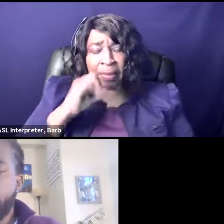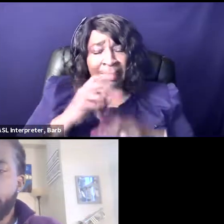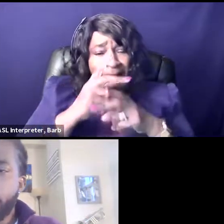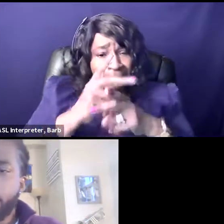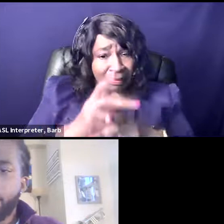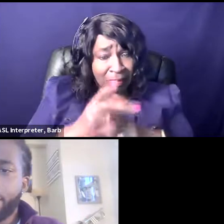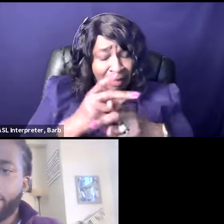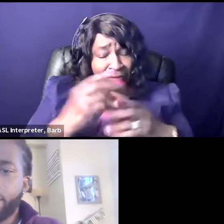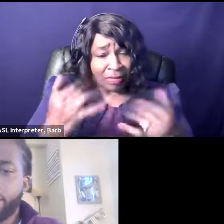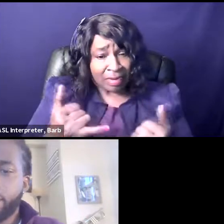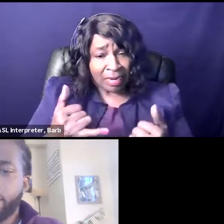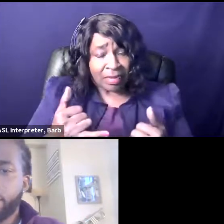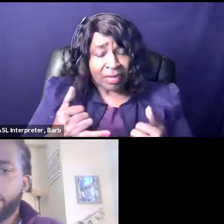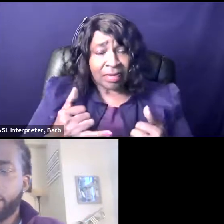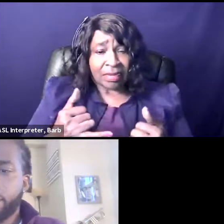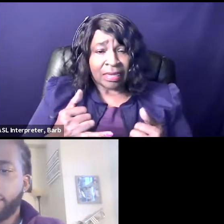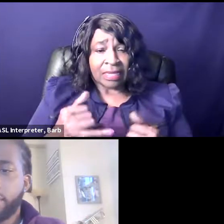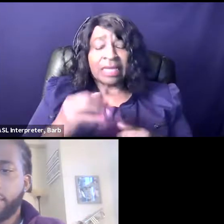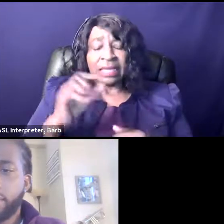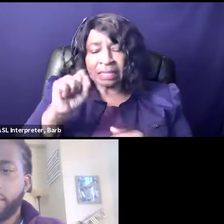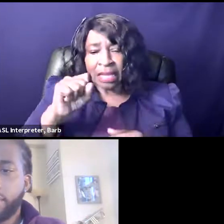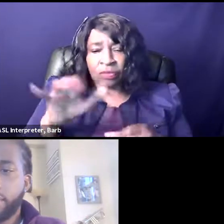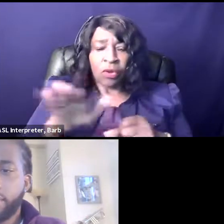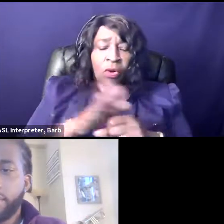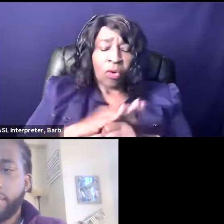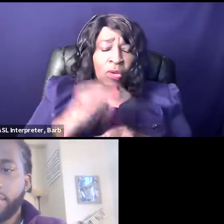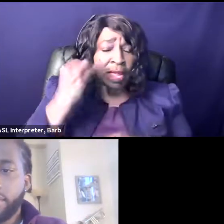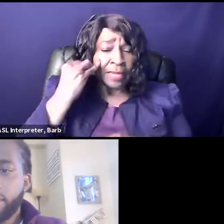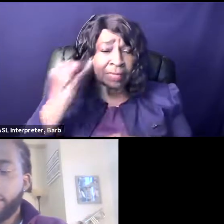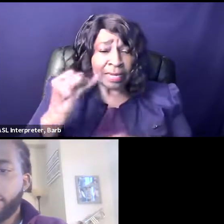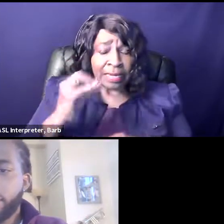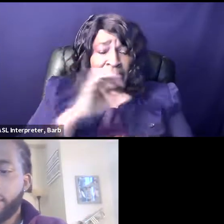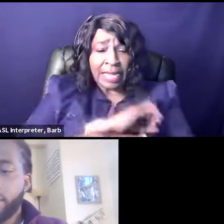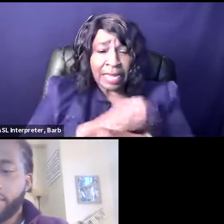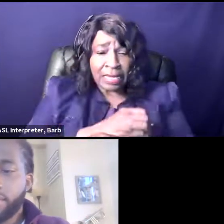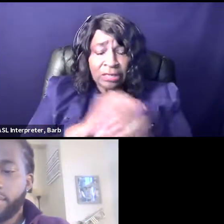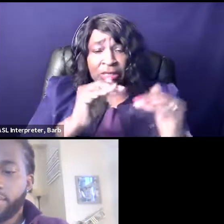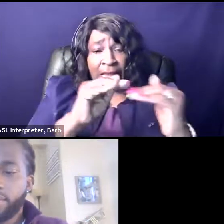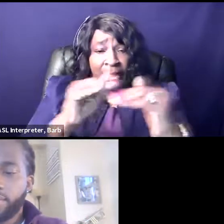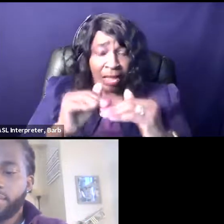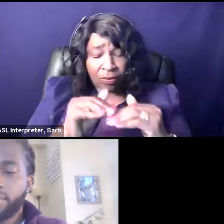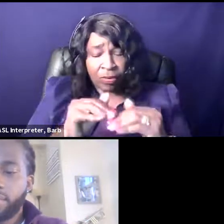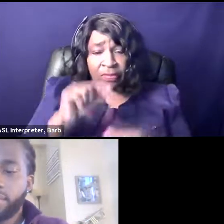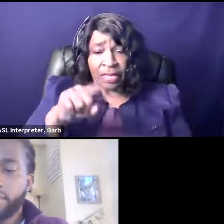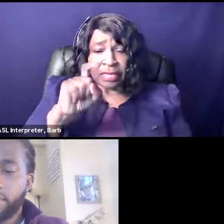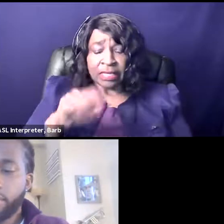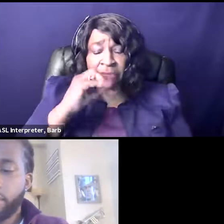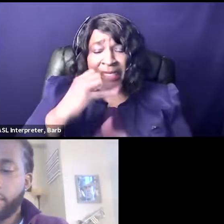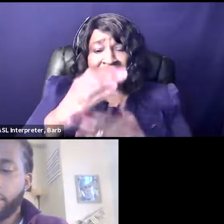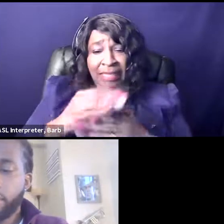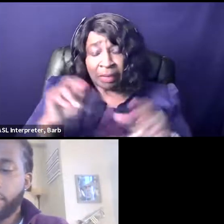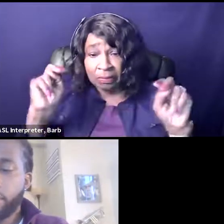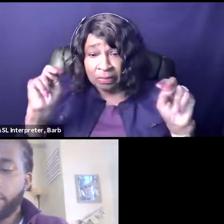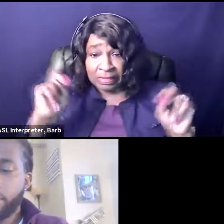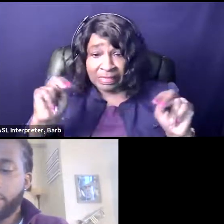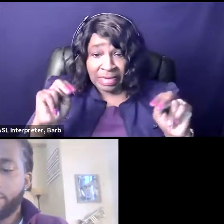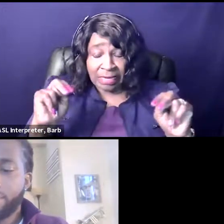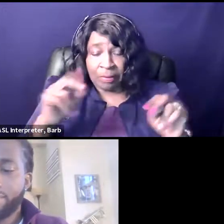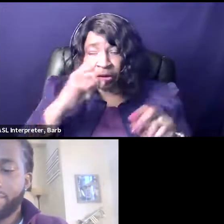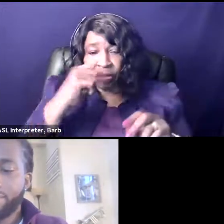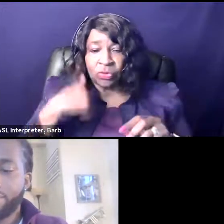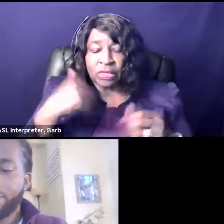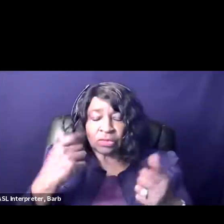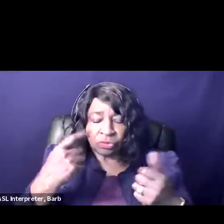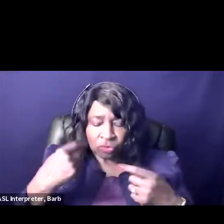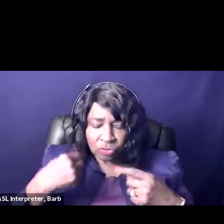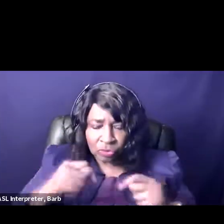like, well, yeah. So the whole idea of energy equity is that there needs to be some partiality, right? Because we're trying to overcome